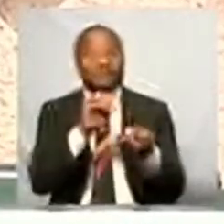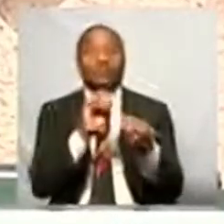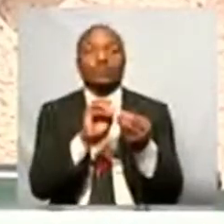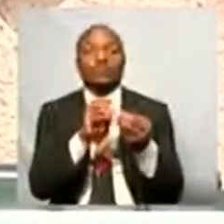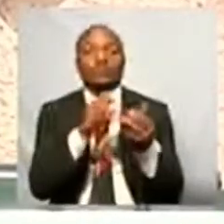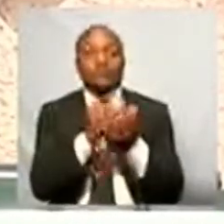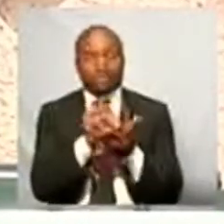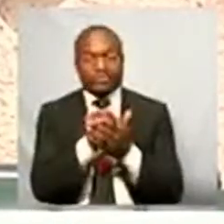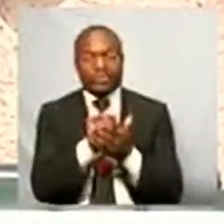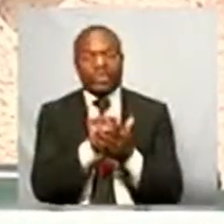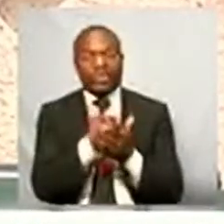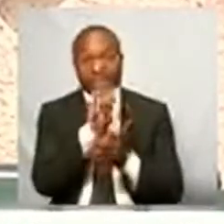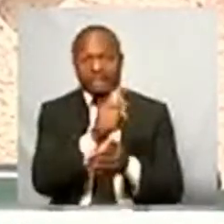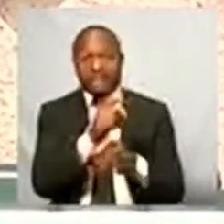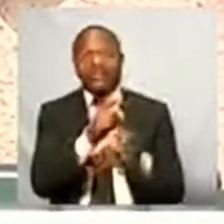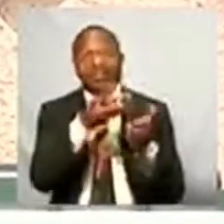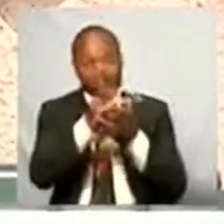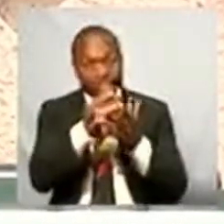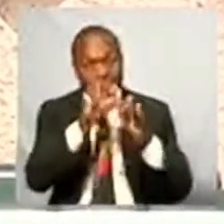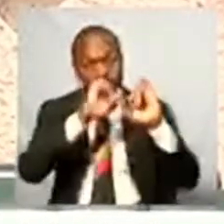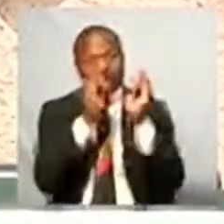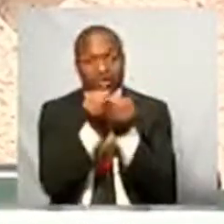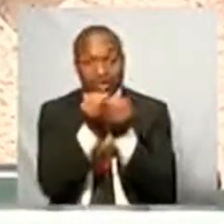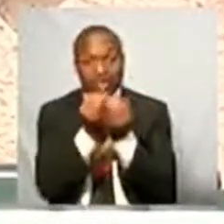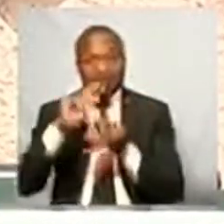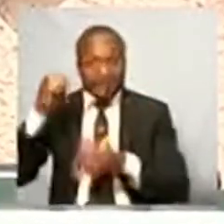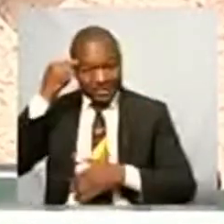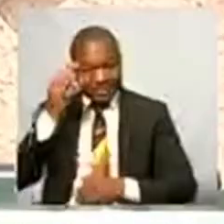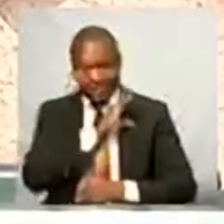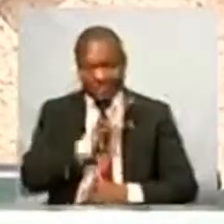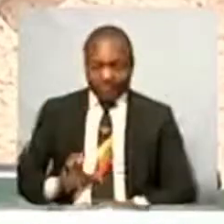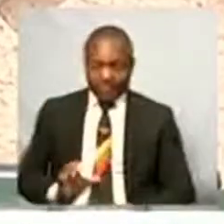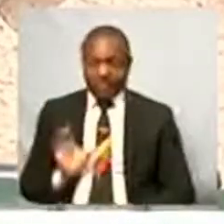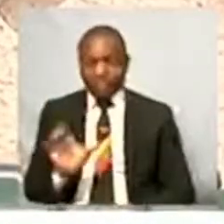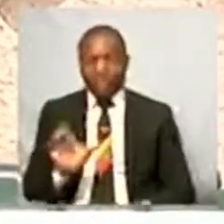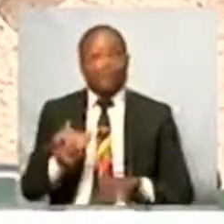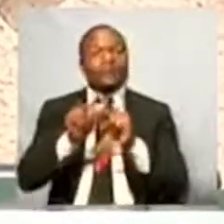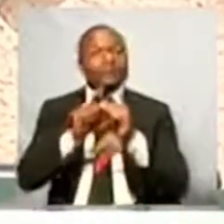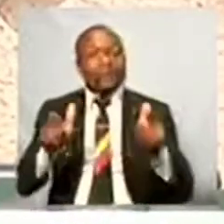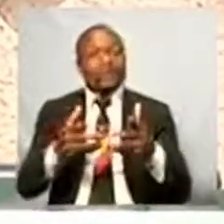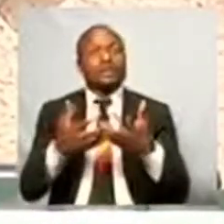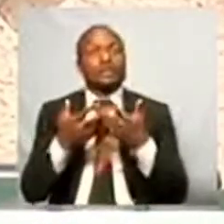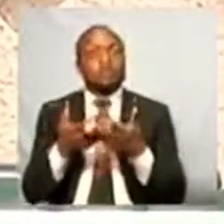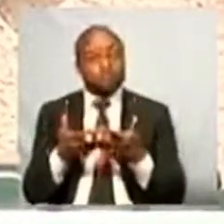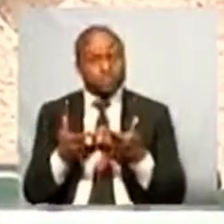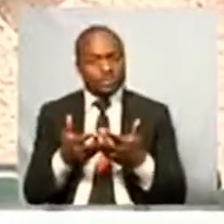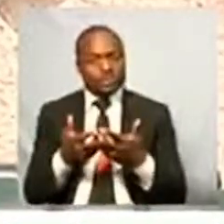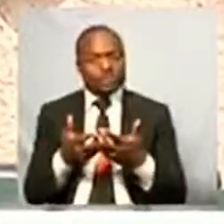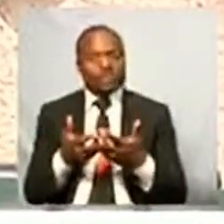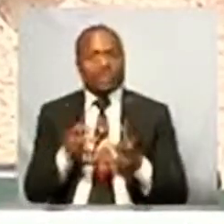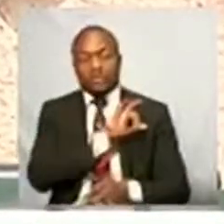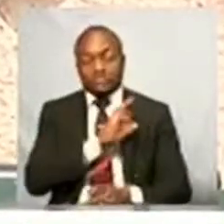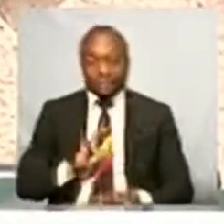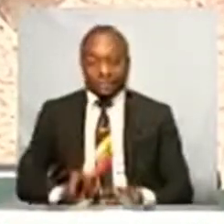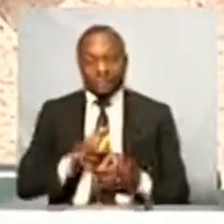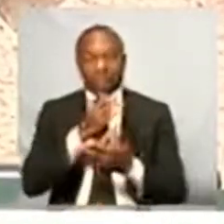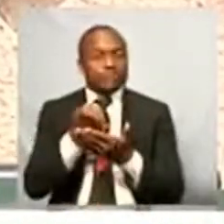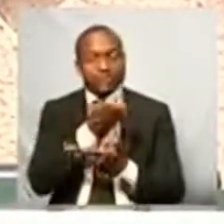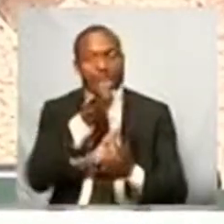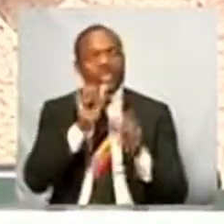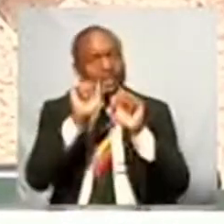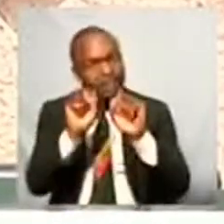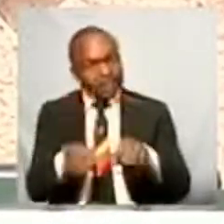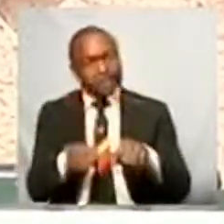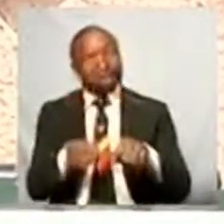money into it so that the parastatal sector, which is a major engine of industrializing an economy,